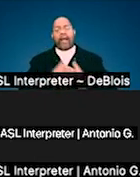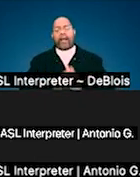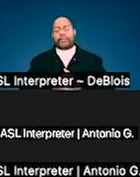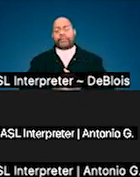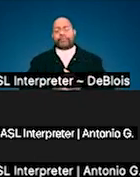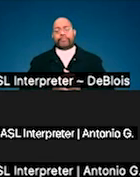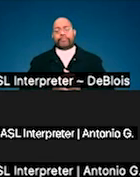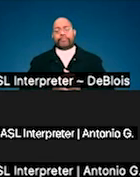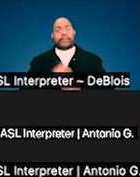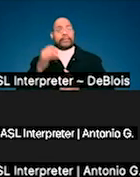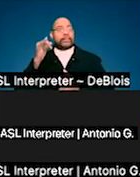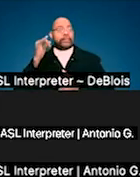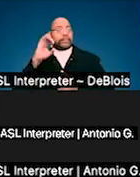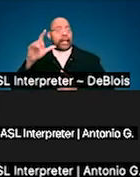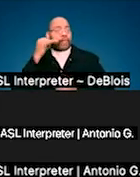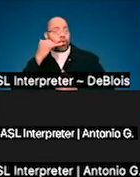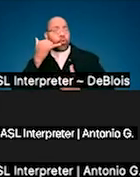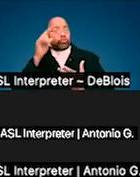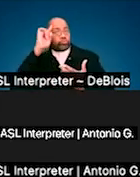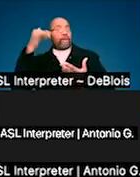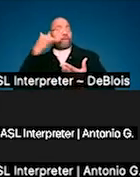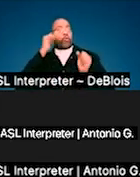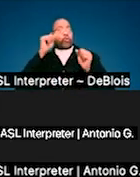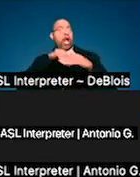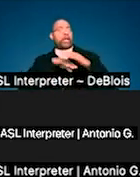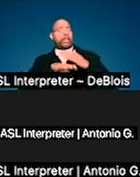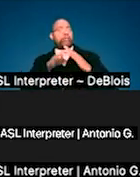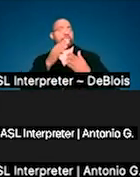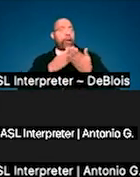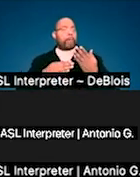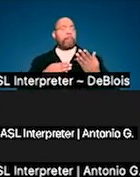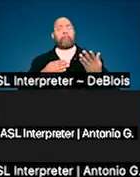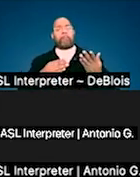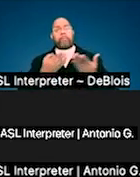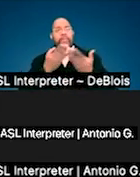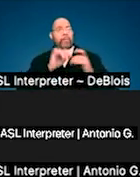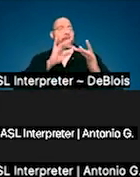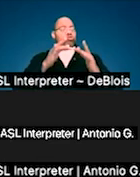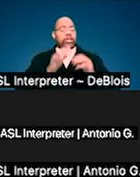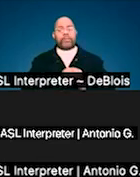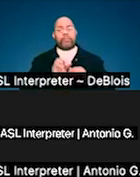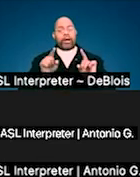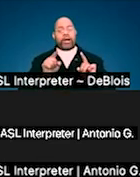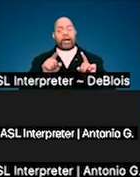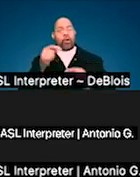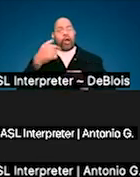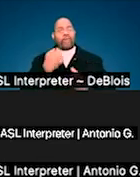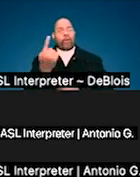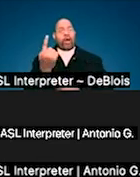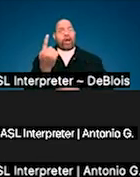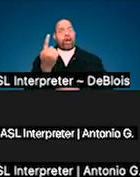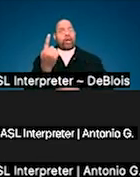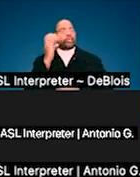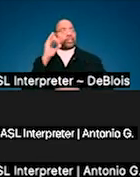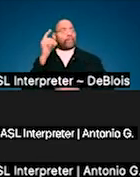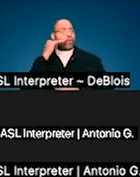a cell phone that was a smartphone where they could access things from the internet, but they only had one, and they didn't